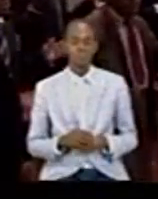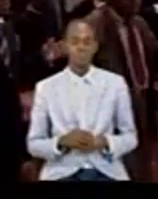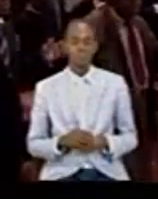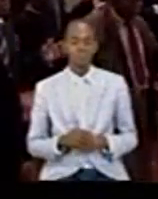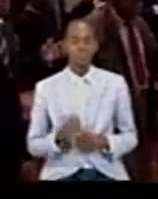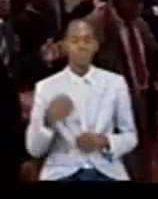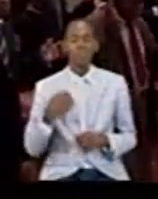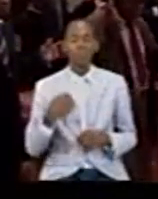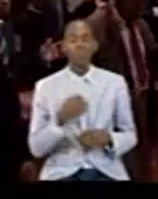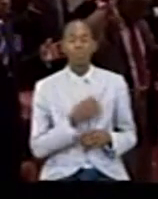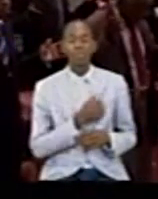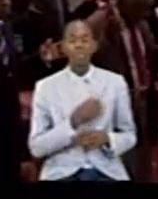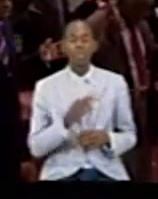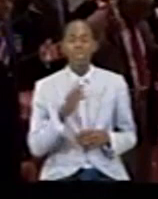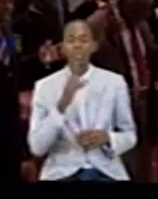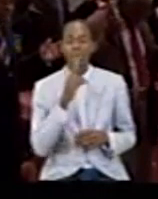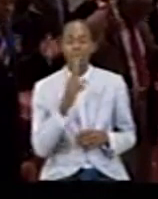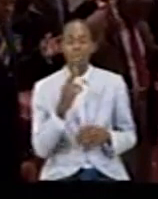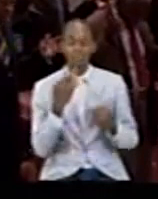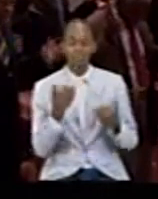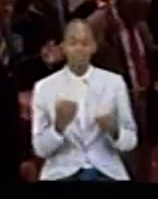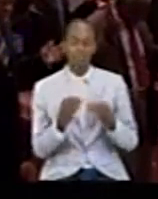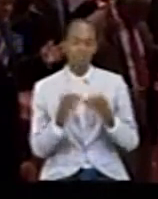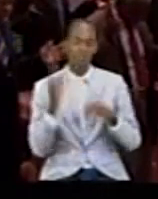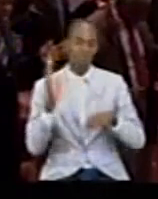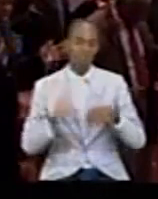We're more than conquerors.